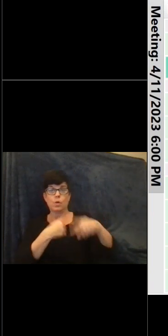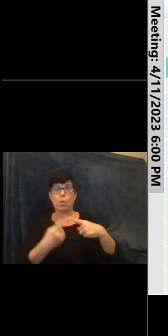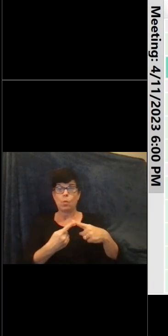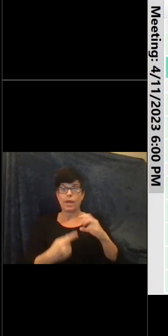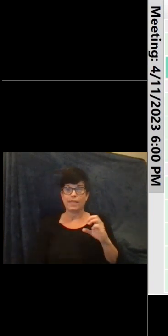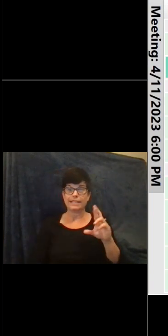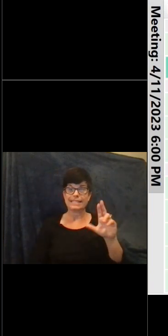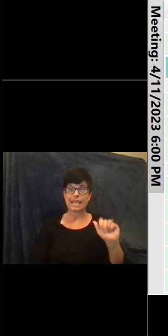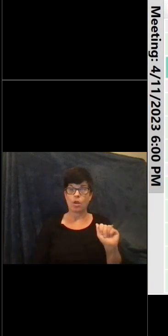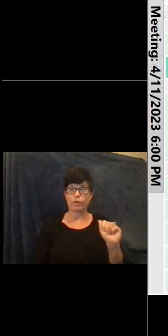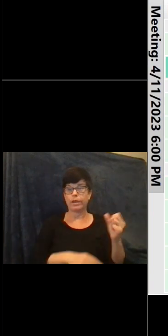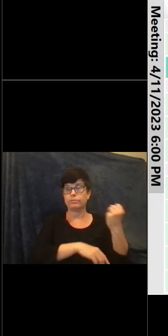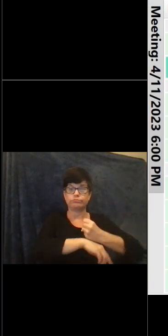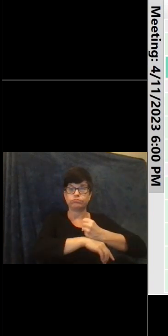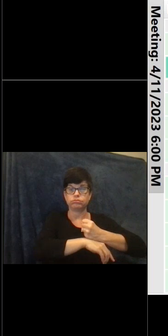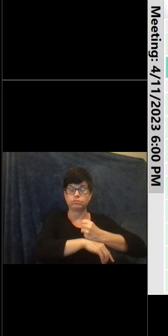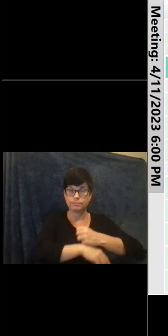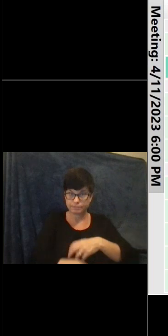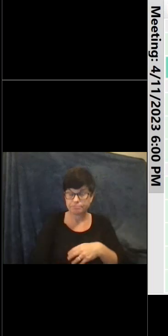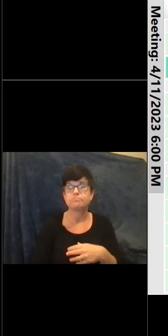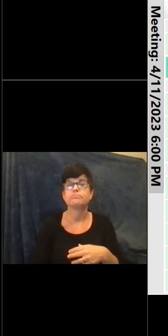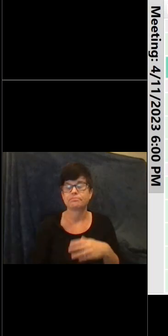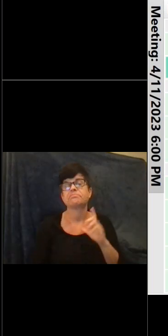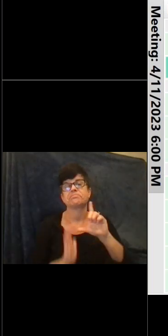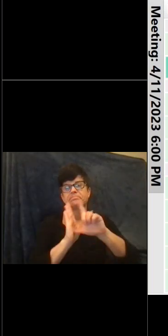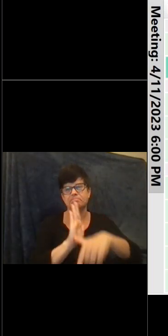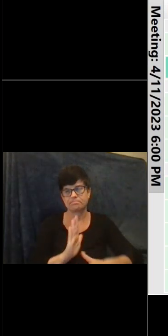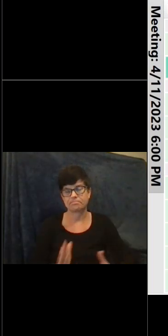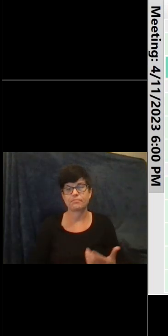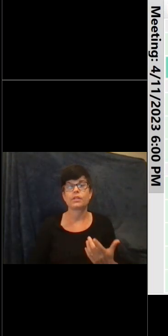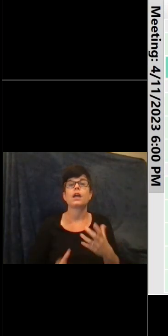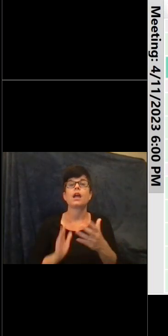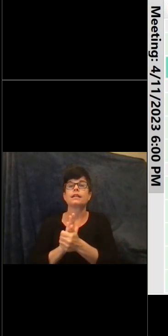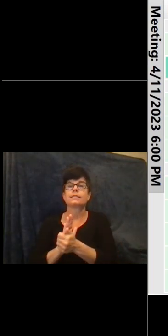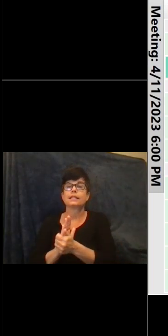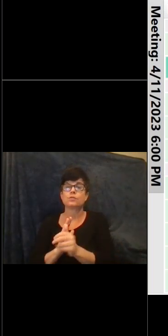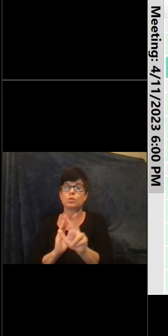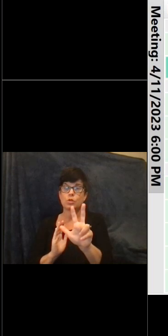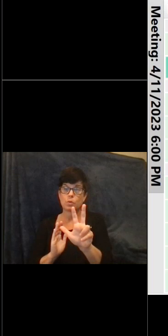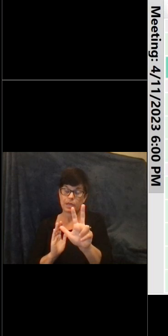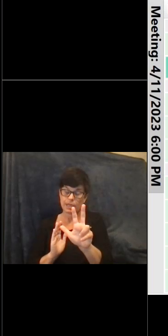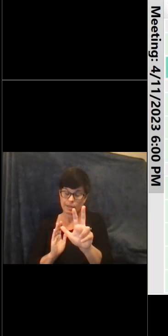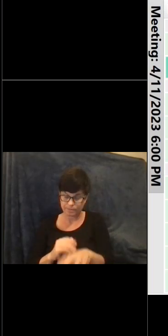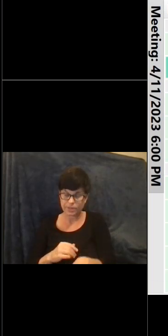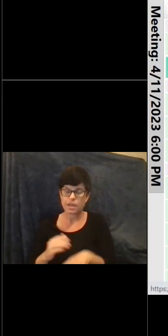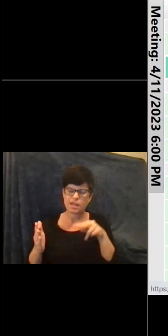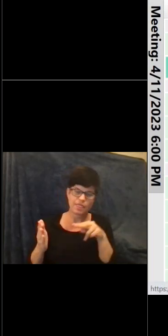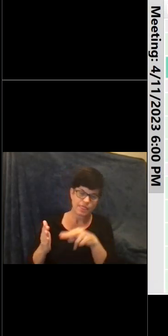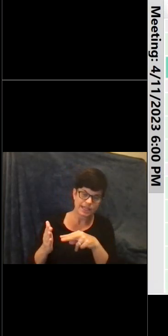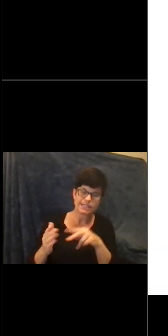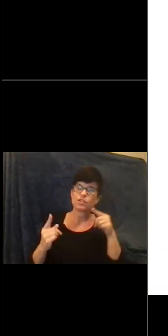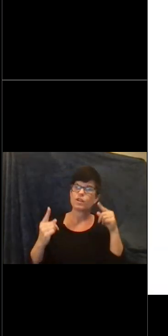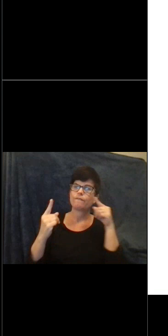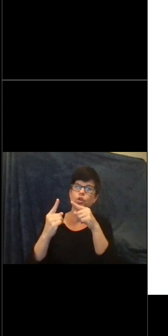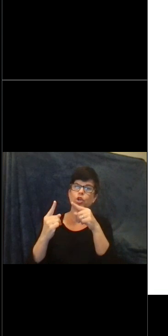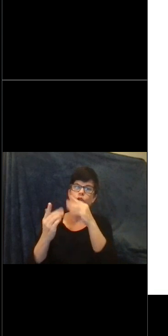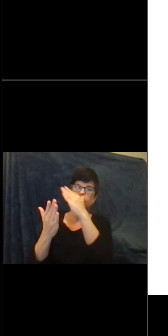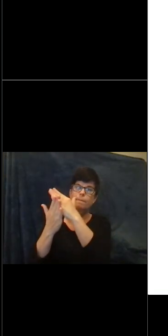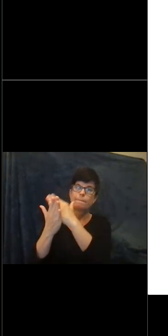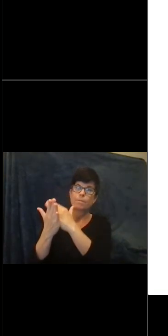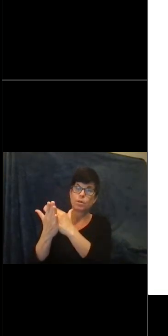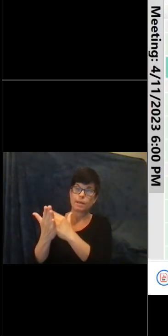with that, I would also point you to attachment 3. This is my first, like I said, the first preliminary bullet point of what